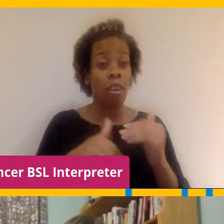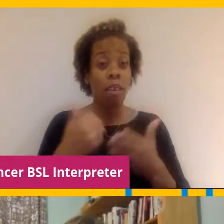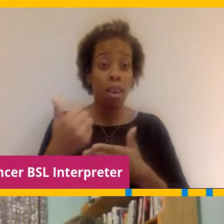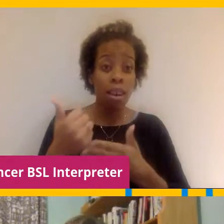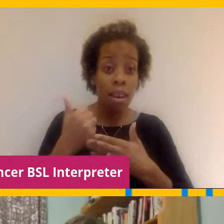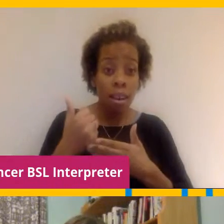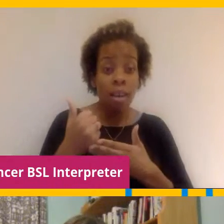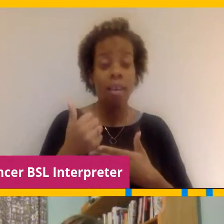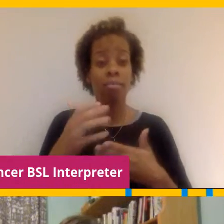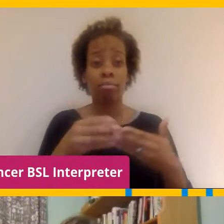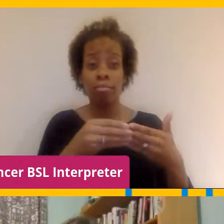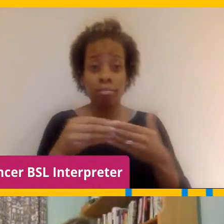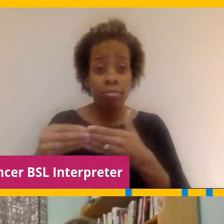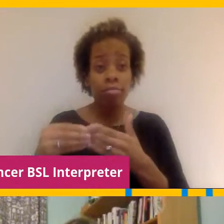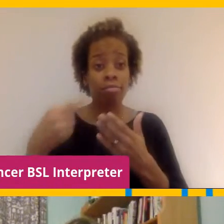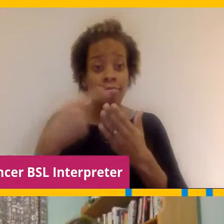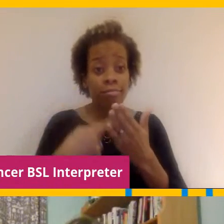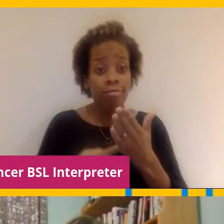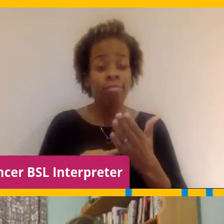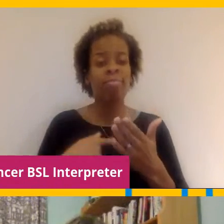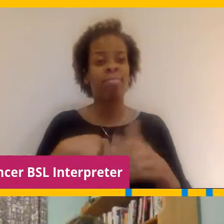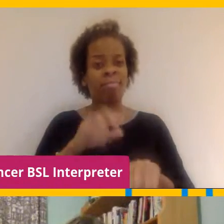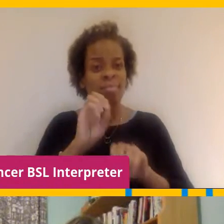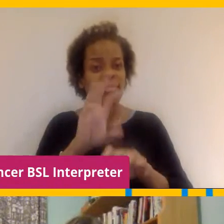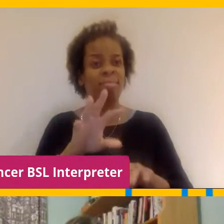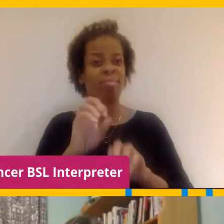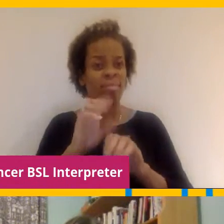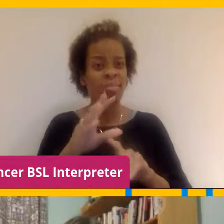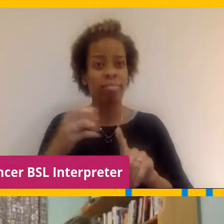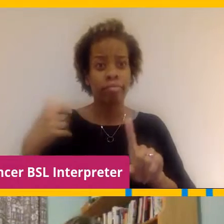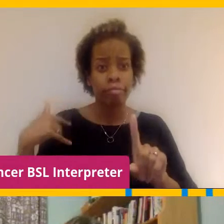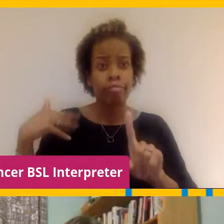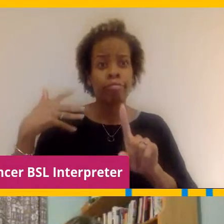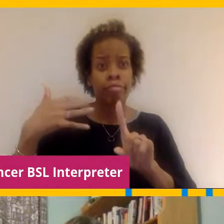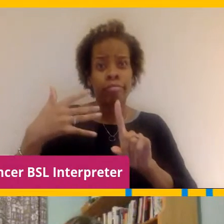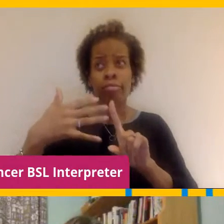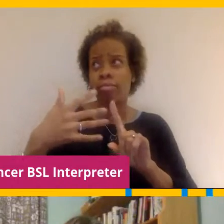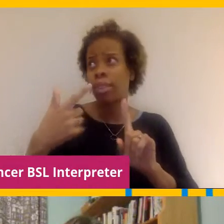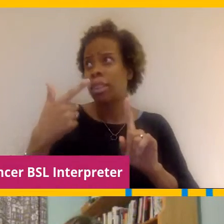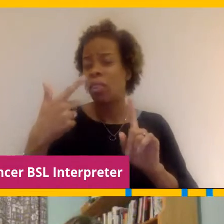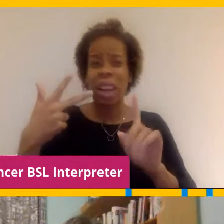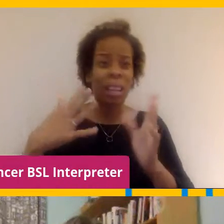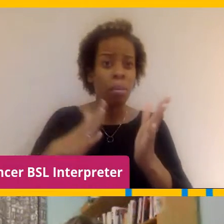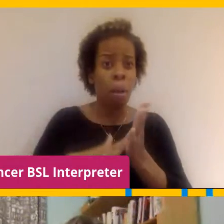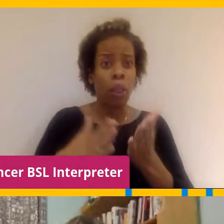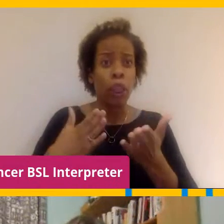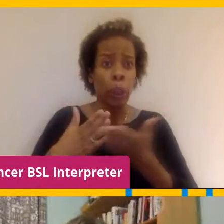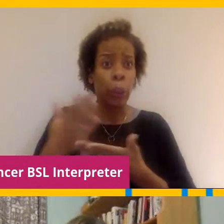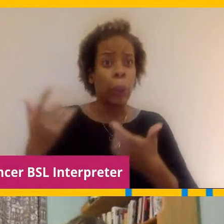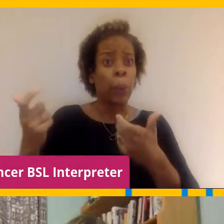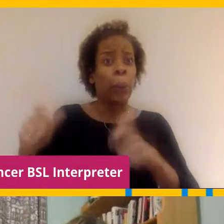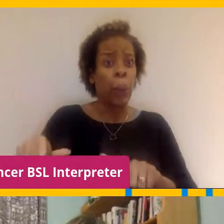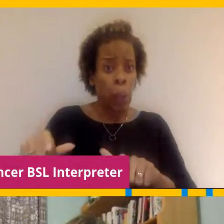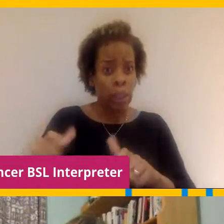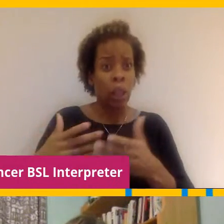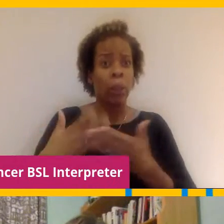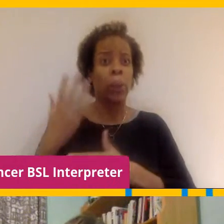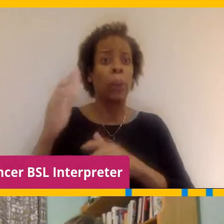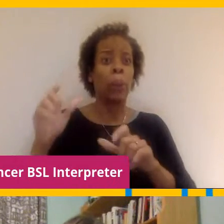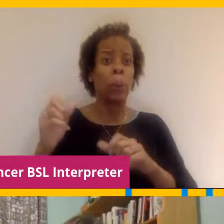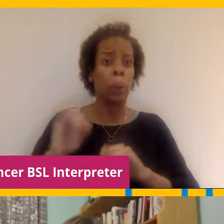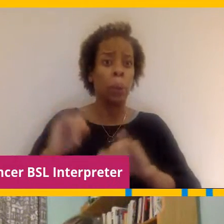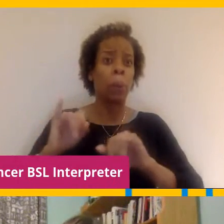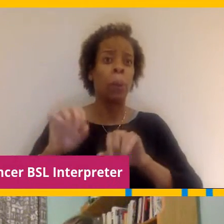that UCU has put out over the last, gosh, how many months is it now? 7 or 8 months. If you haven't seen any